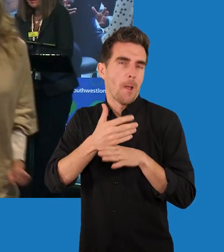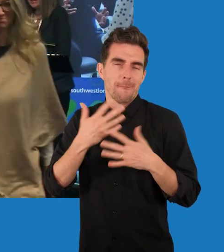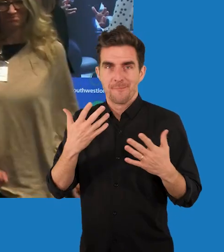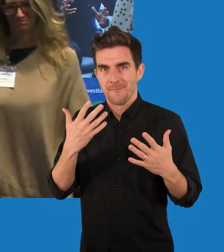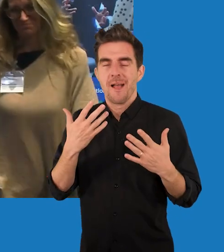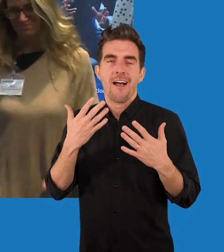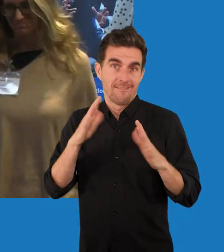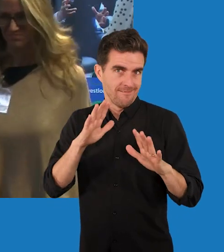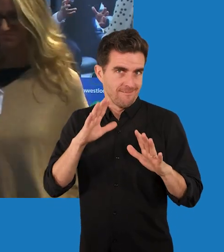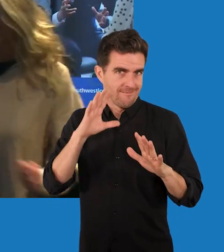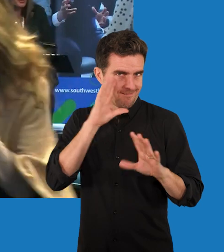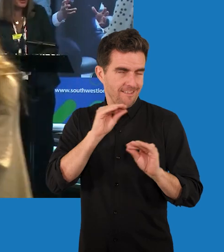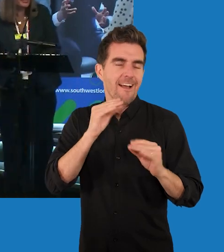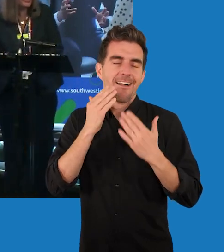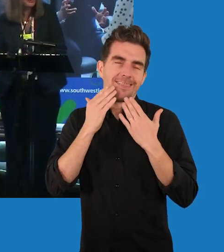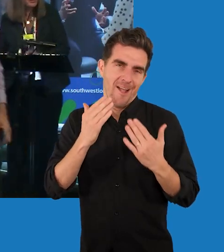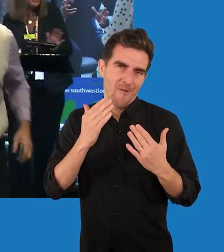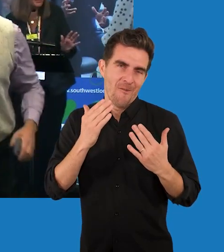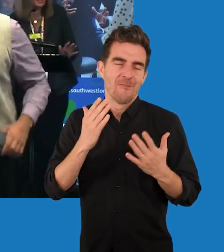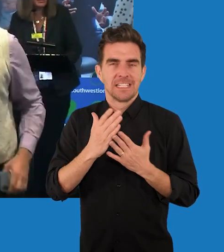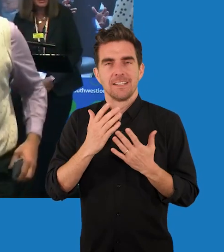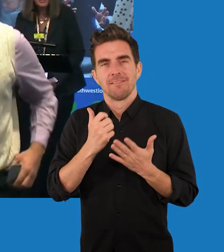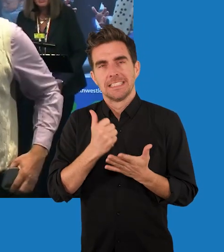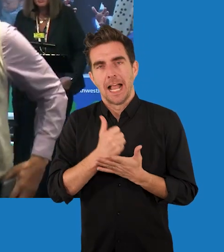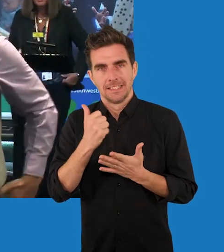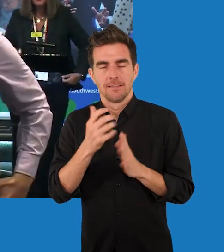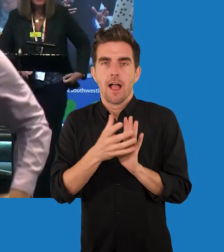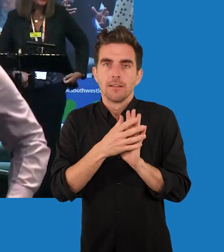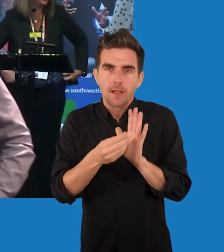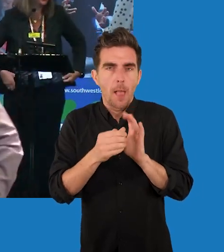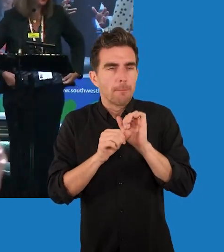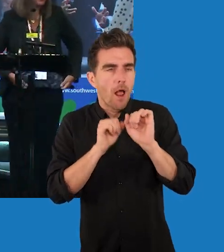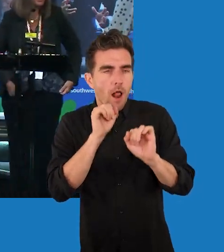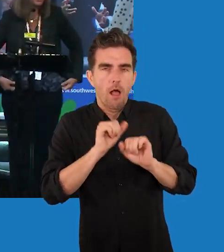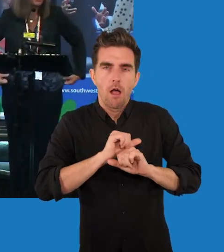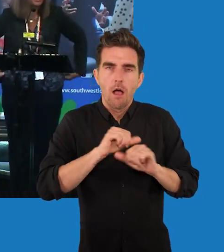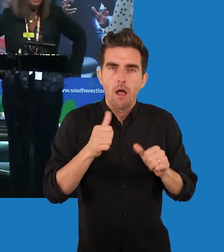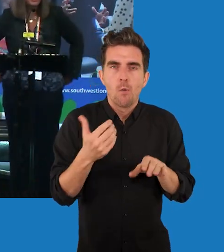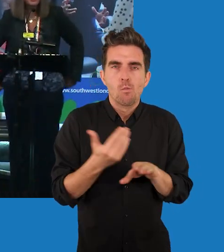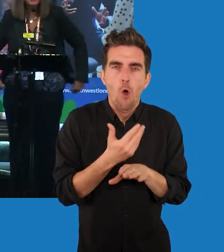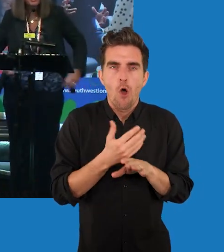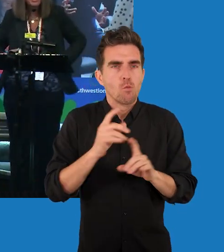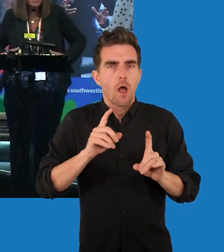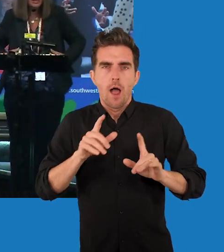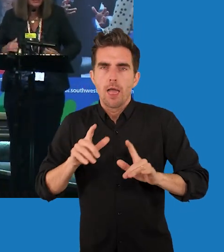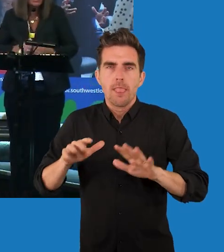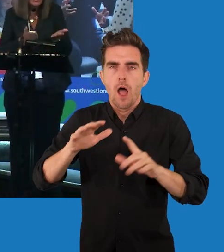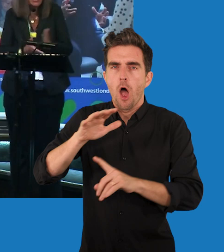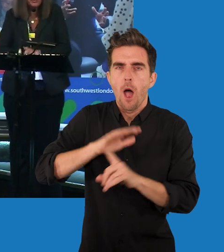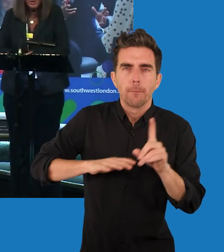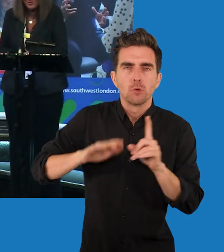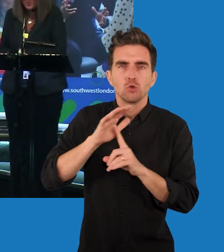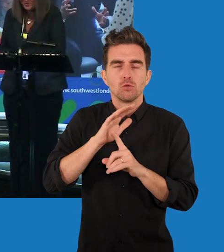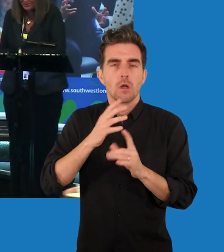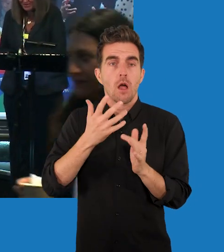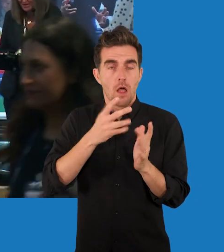Sarah. So thank you, guys. Those were really fantastic examples of some of the really good work that's going on in the community and in